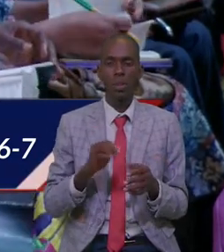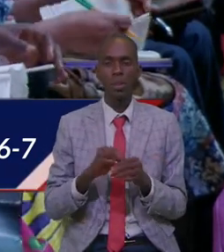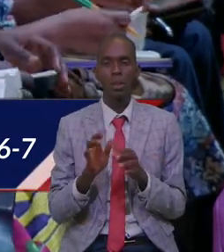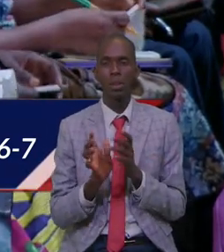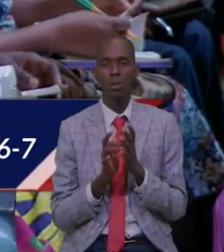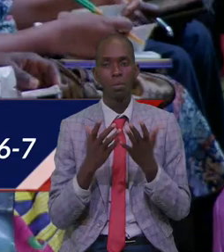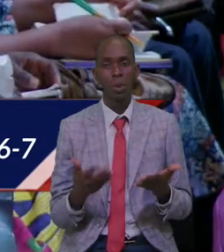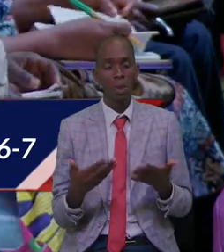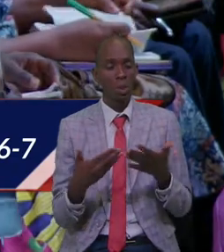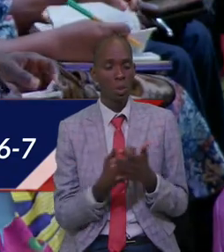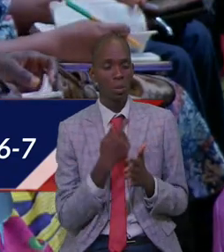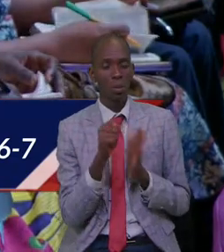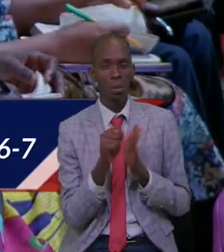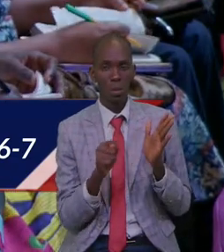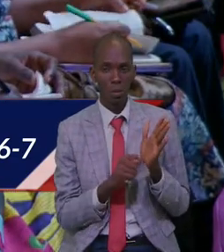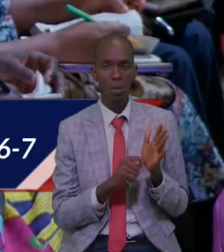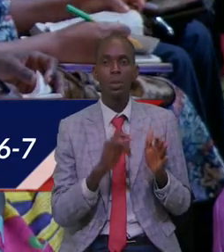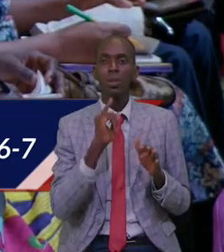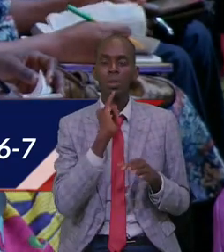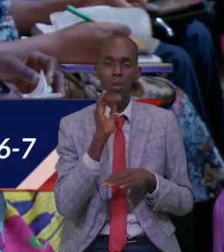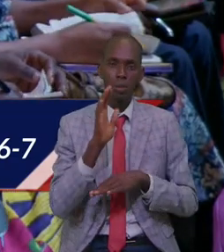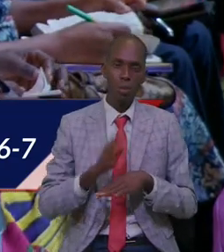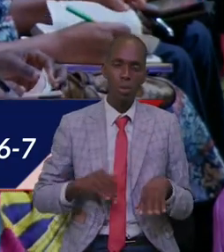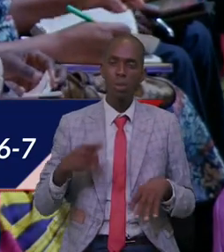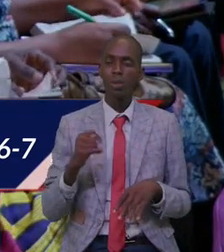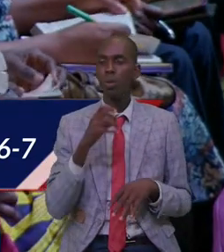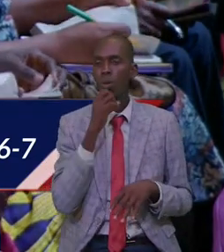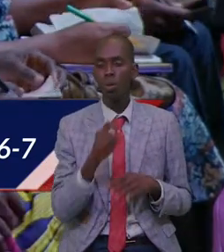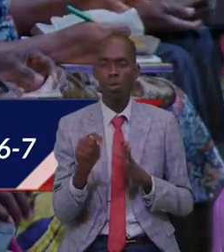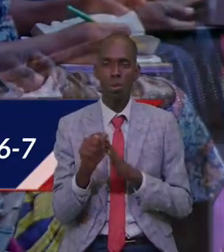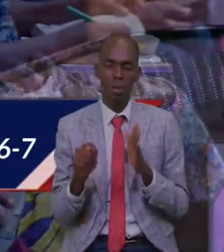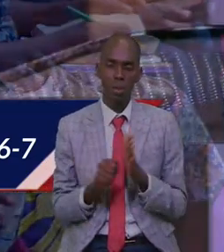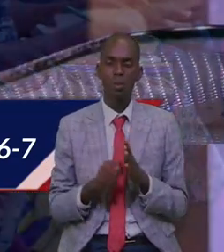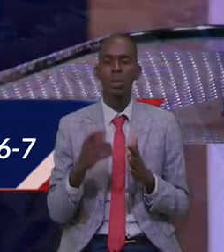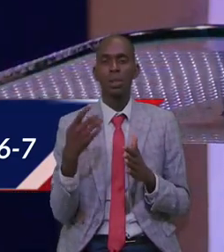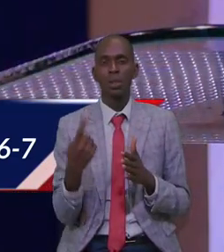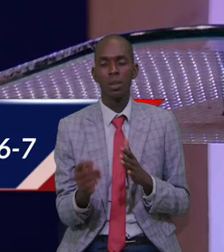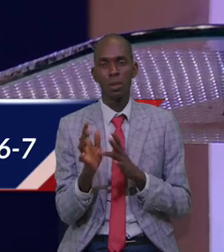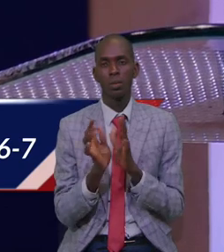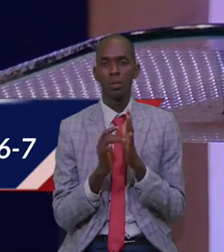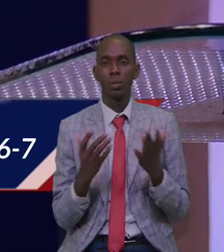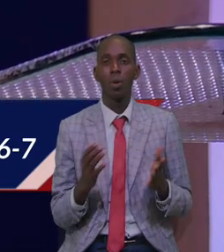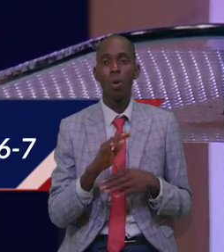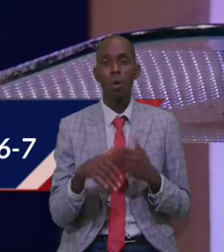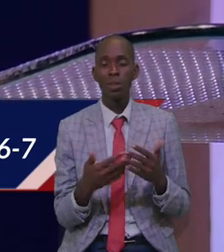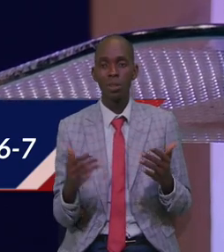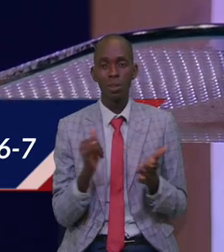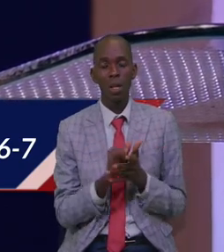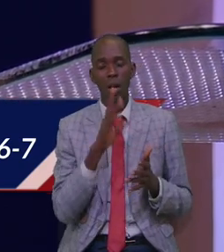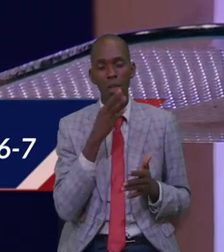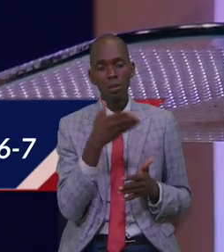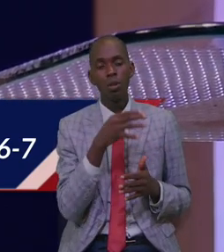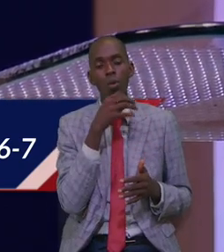New Testament is calling the Old Testament scripture. It said, all those things you read in the Old Testament, Isaiah,